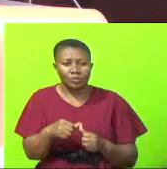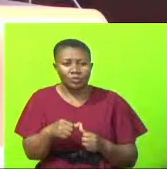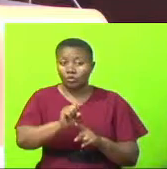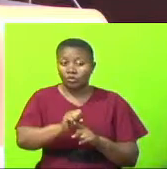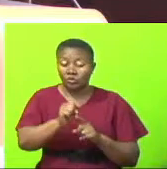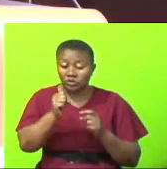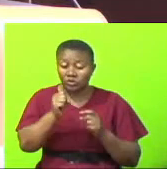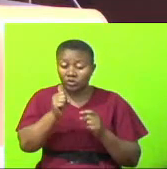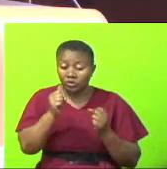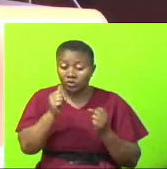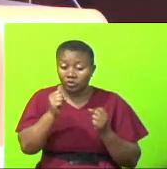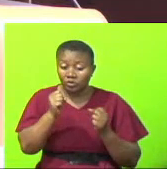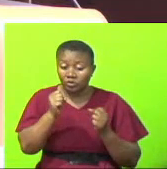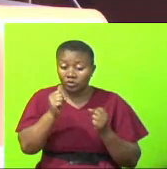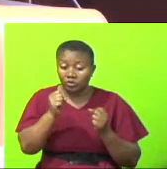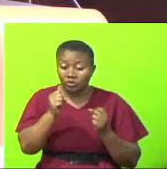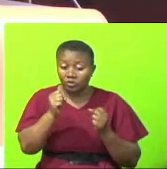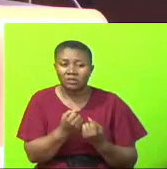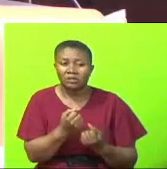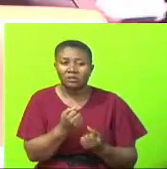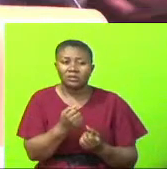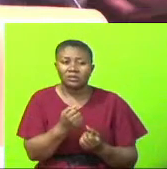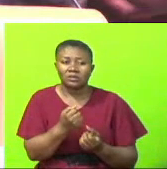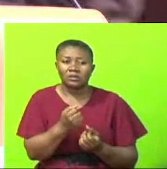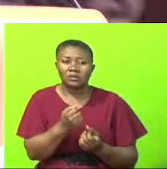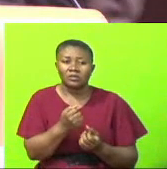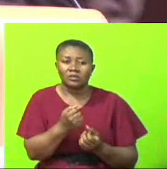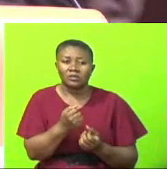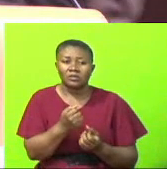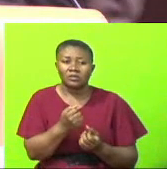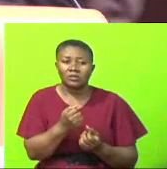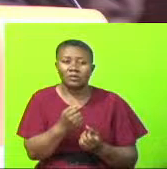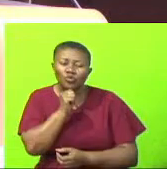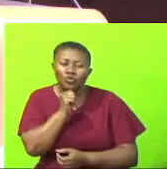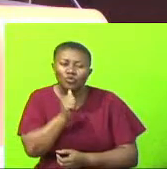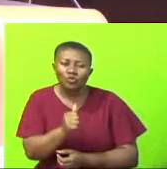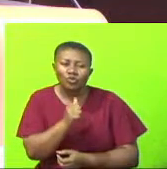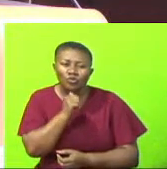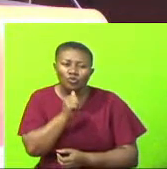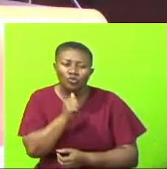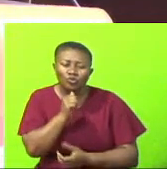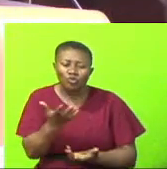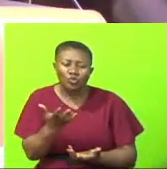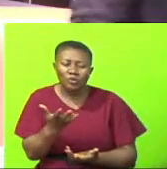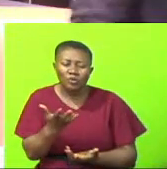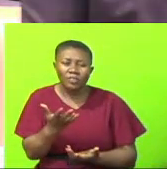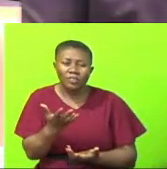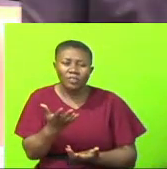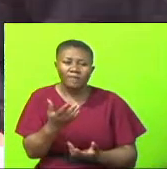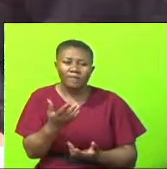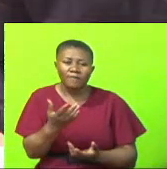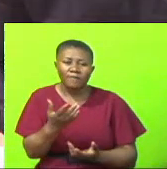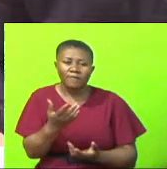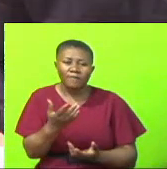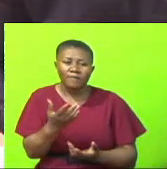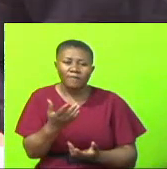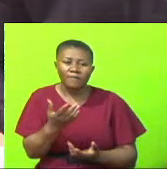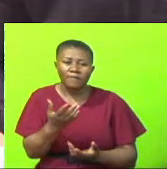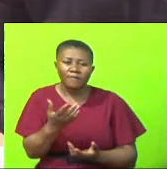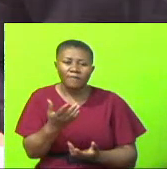of a ridiculous situation is not what is anticipated under the 1992